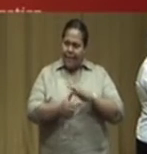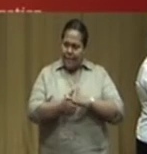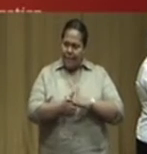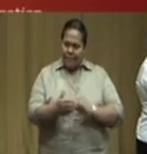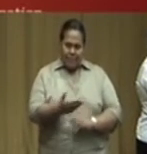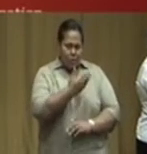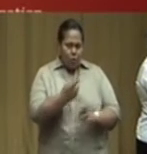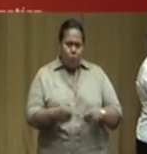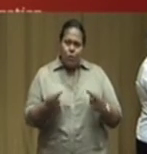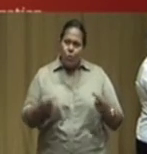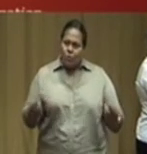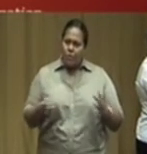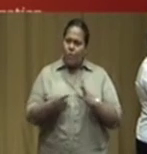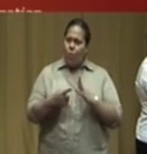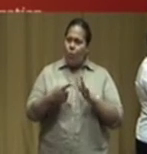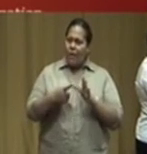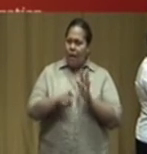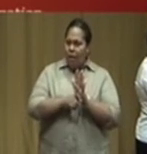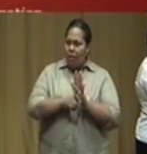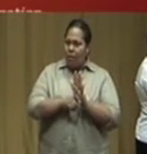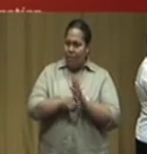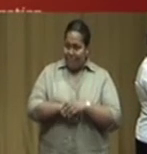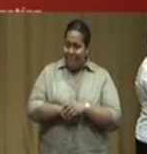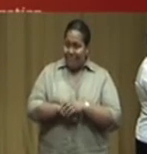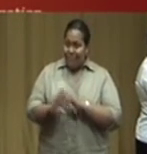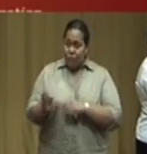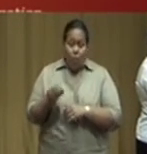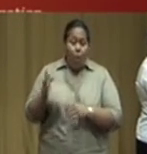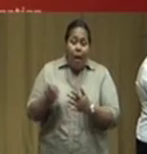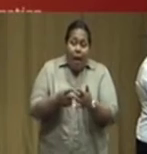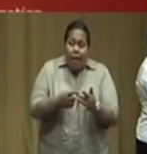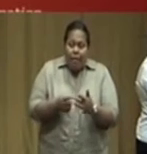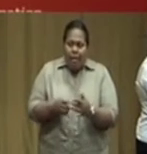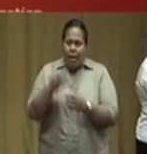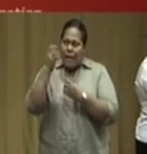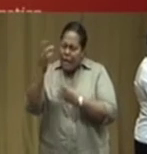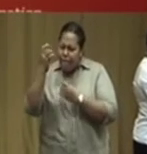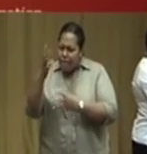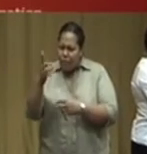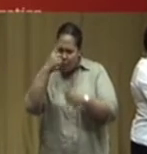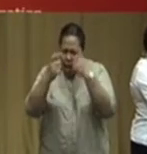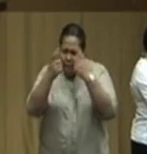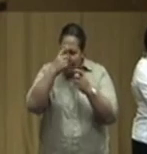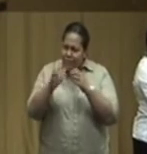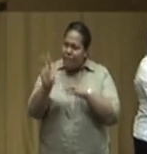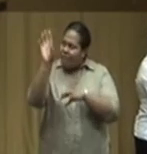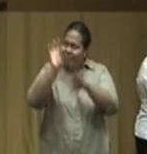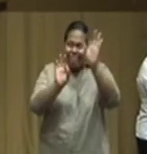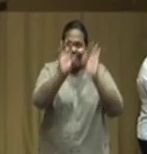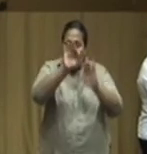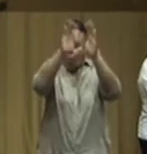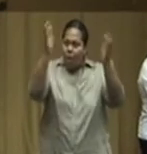these resources. These resources enable us to get more information and ideas, so we can put